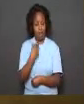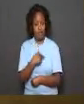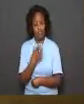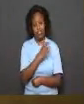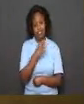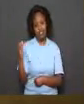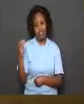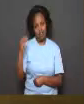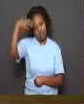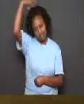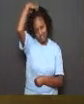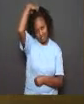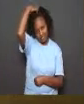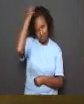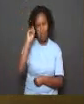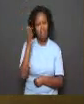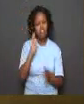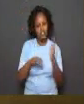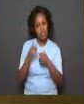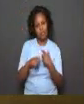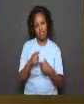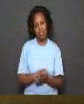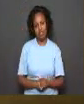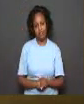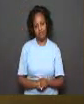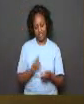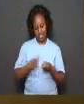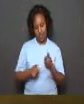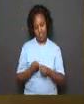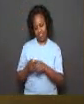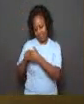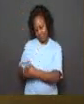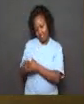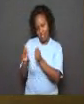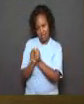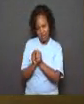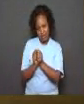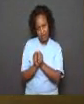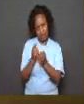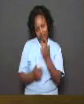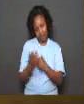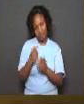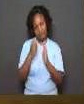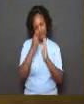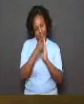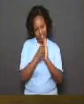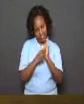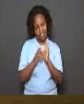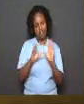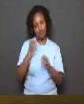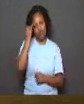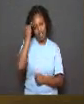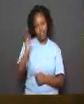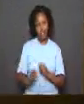religion and the state? Work with a partner to create a list of your